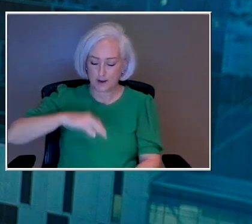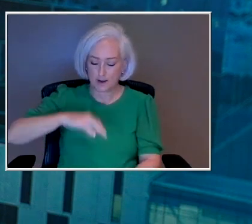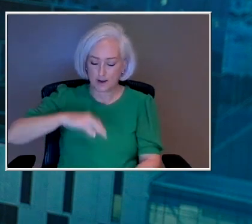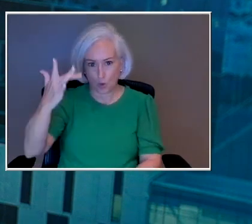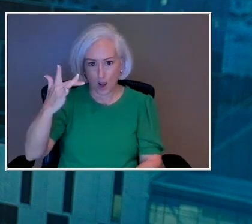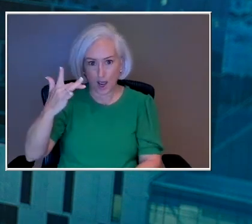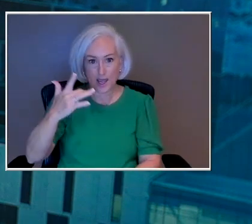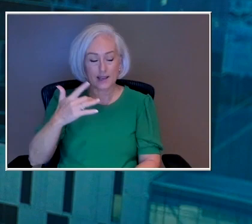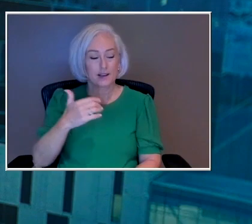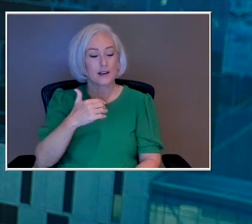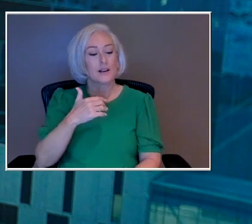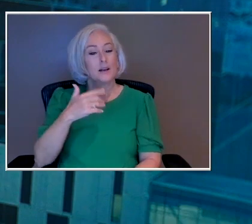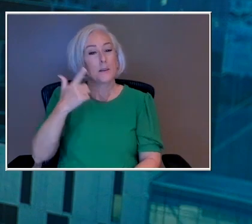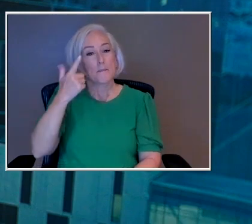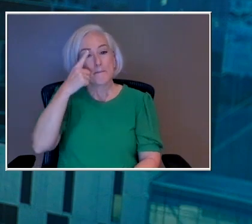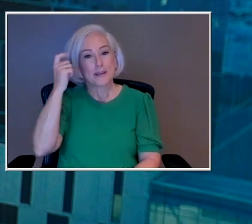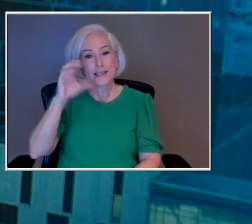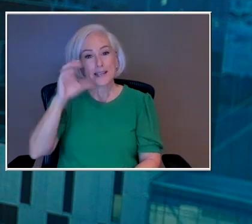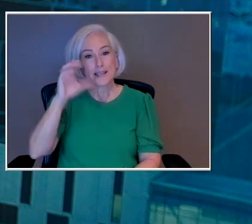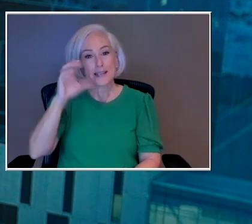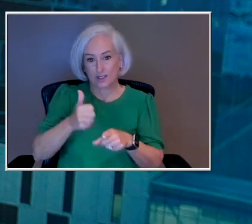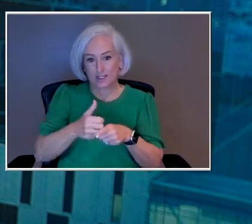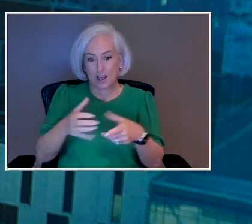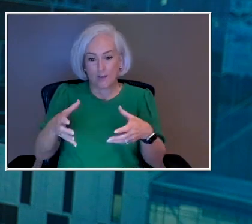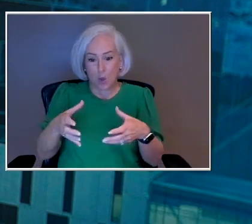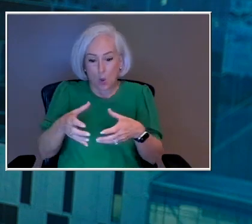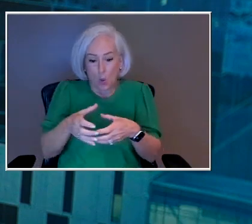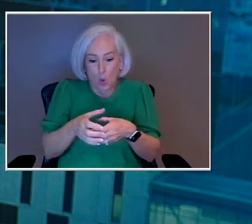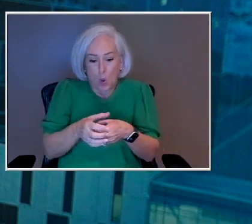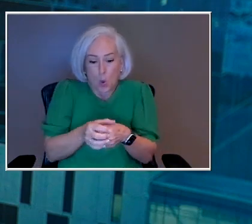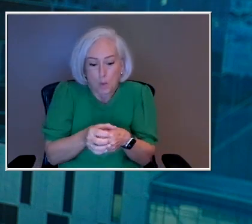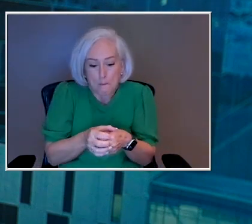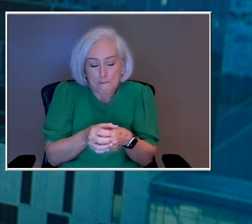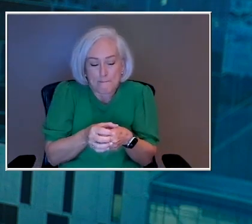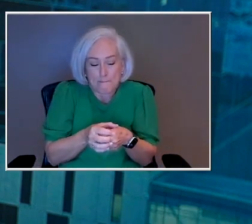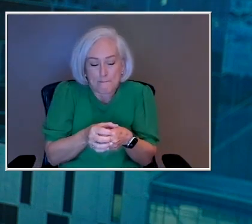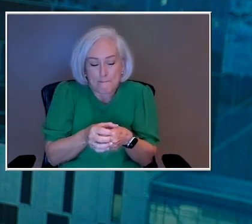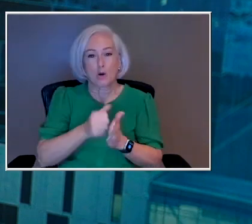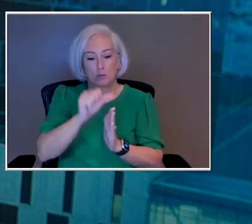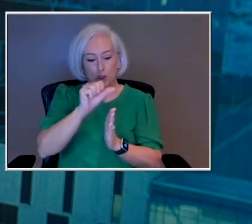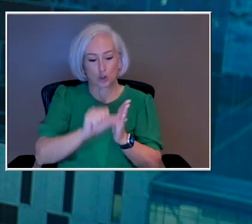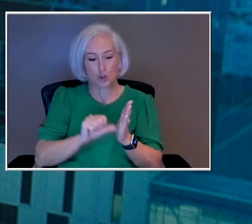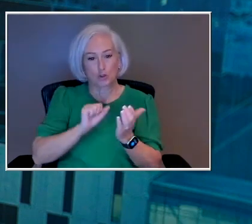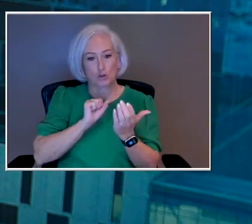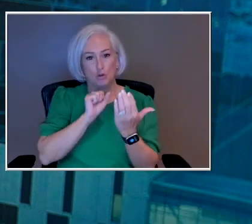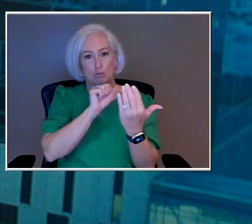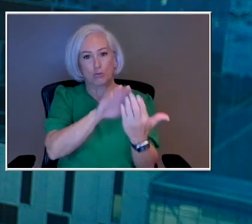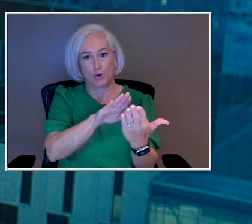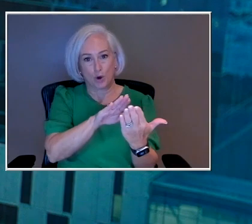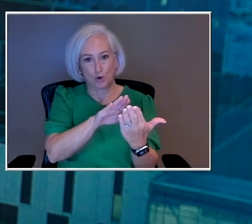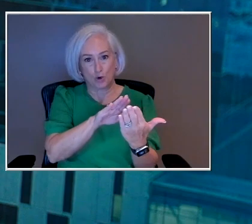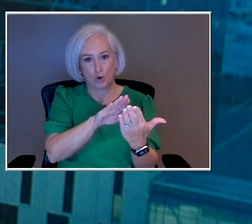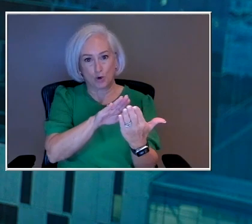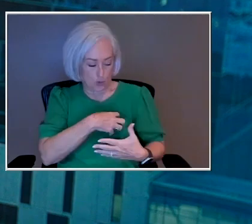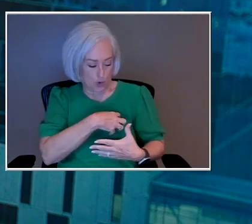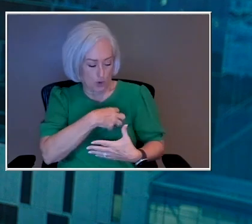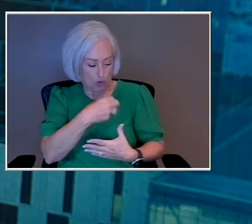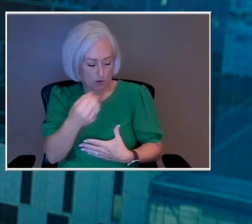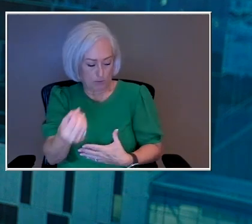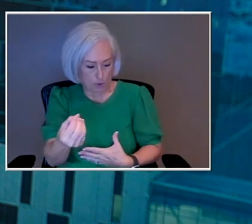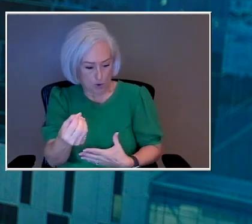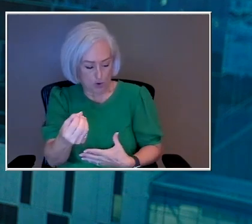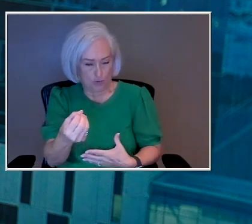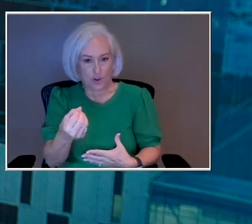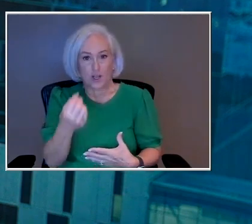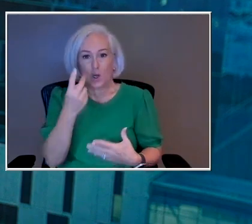cancer, helping with the surgical approach. But also then when we remove it at surgery, we can see how well did that chemotherapy attack